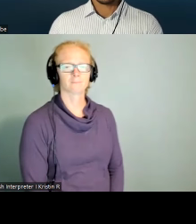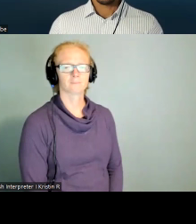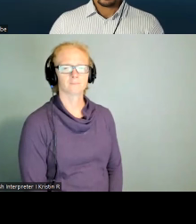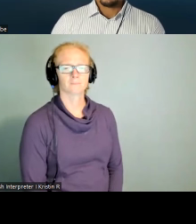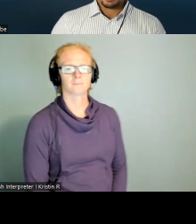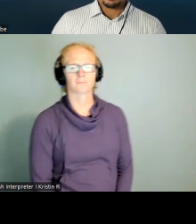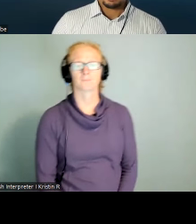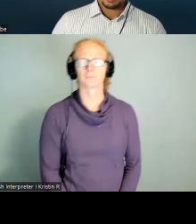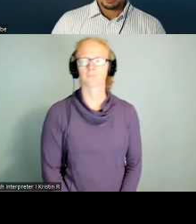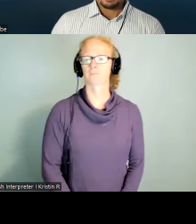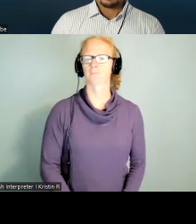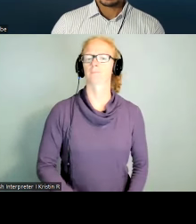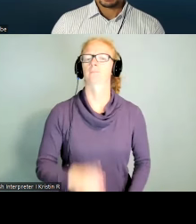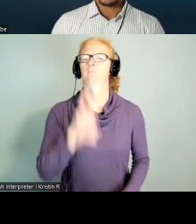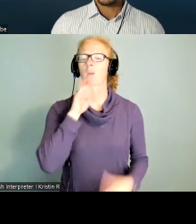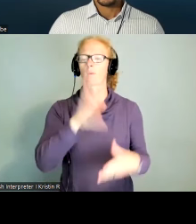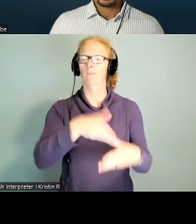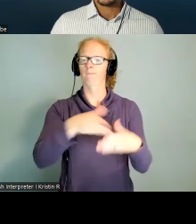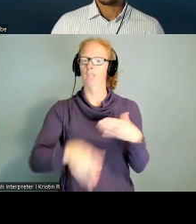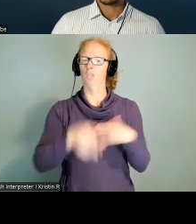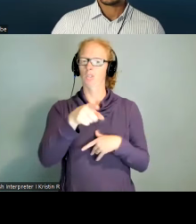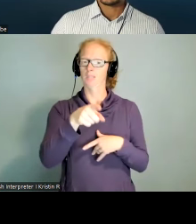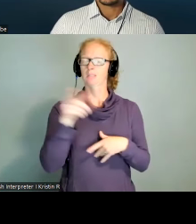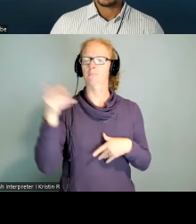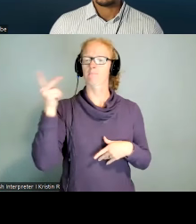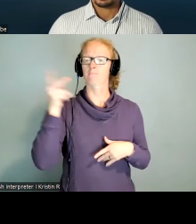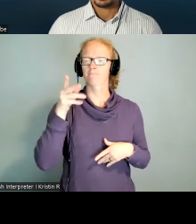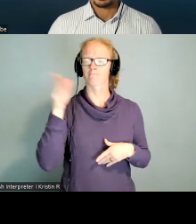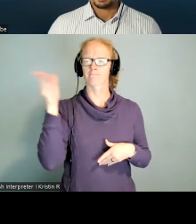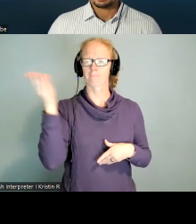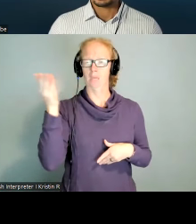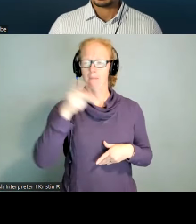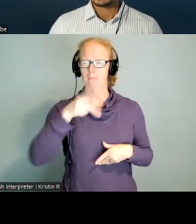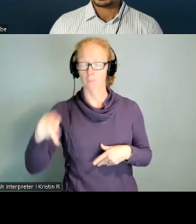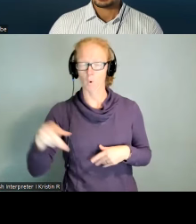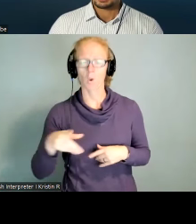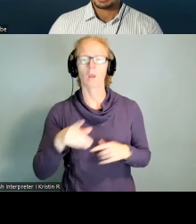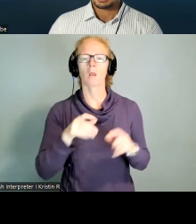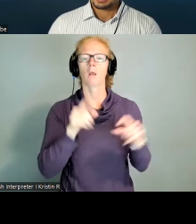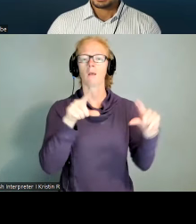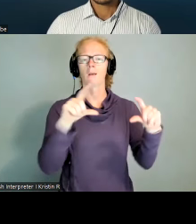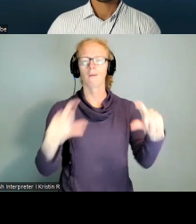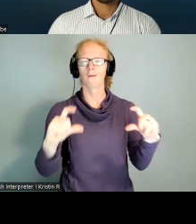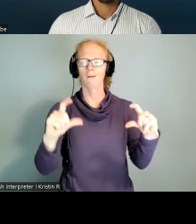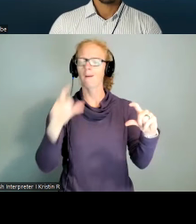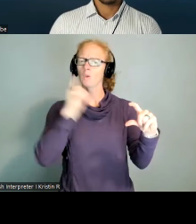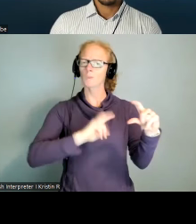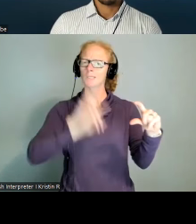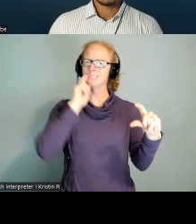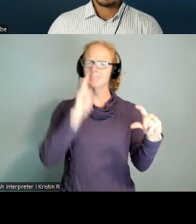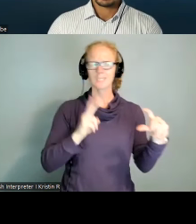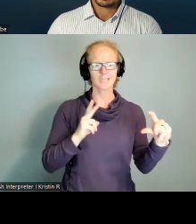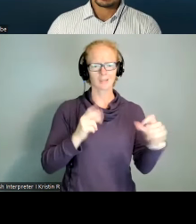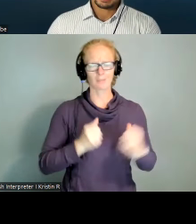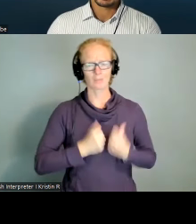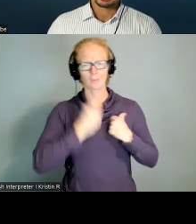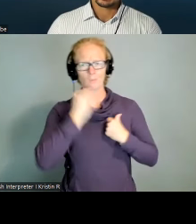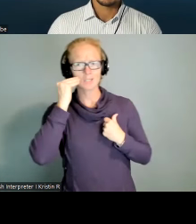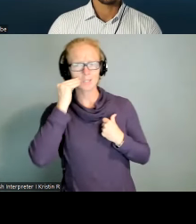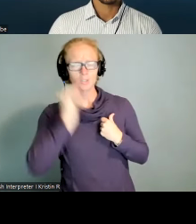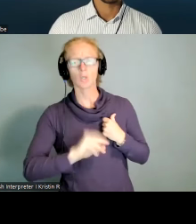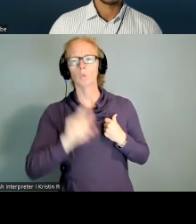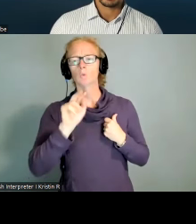So I just want to wrap up by saying that new housing facilitated by the Untitled Residential Toolkit should be obviously placed